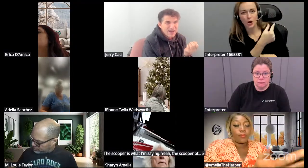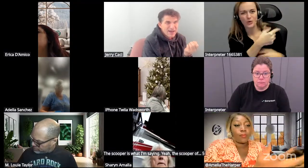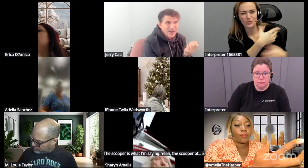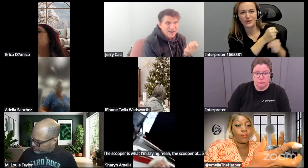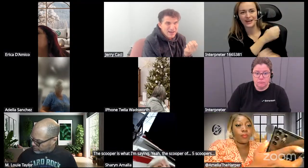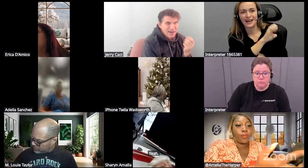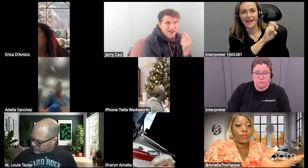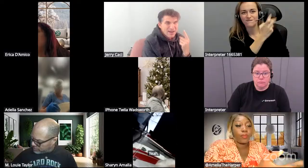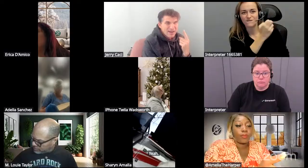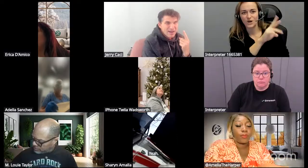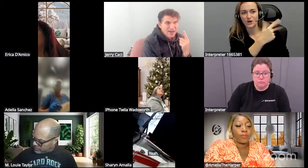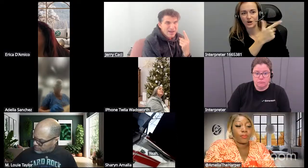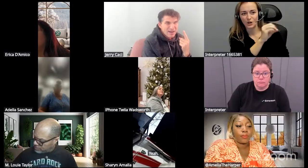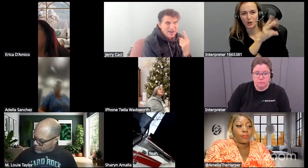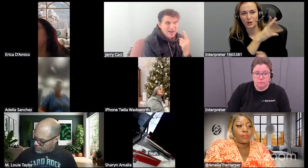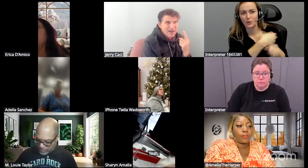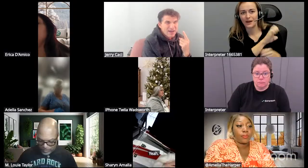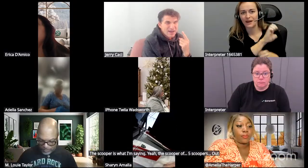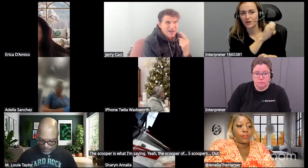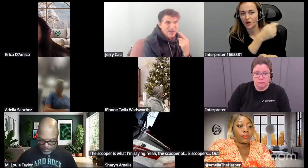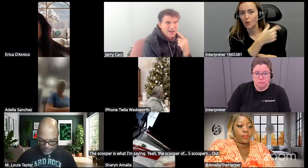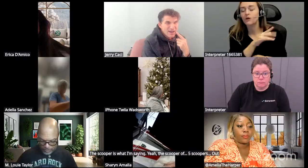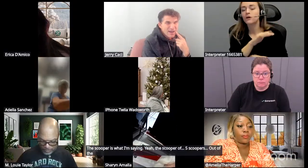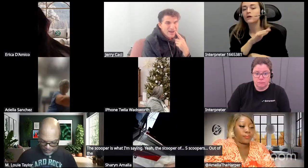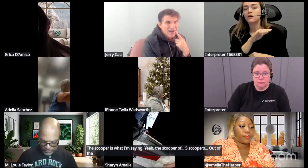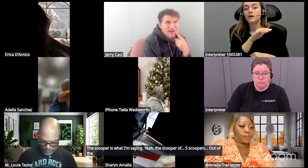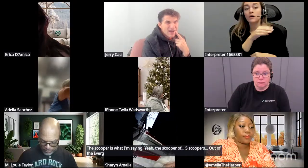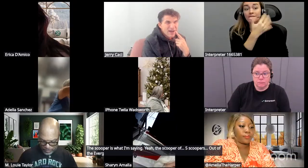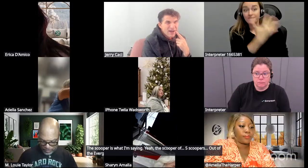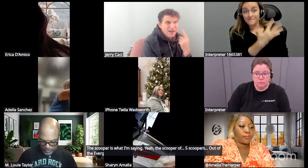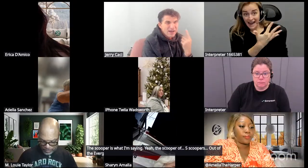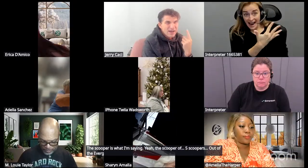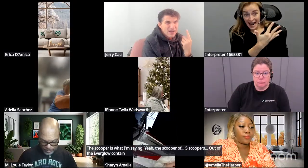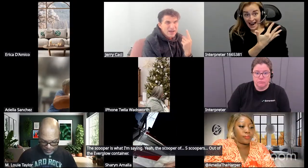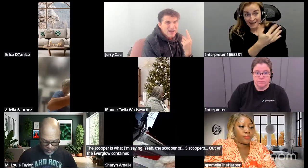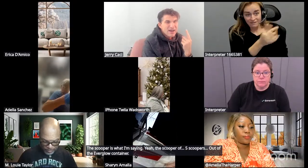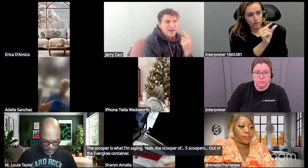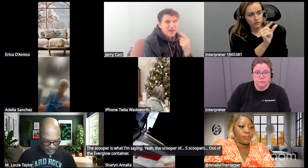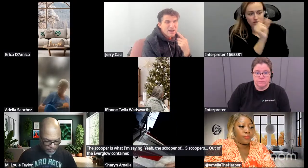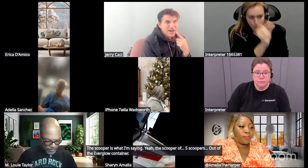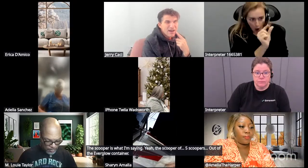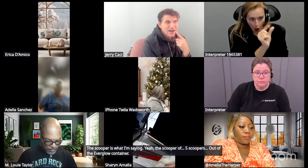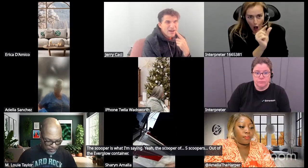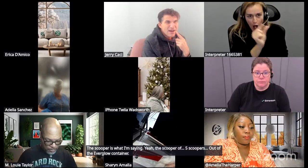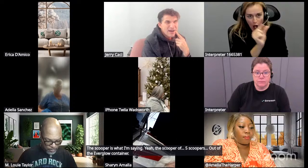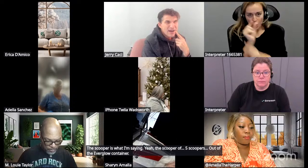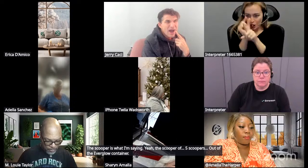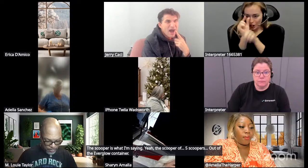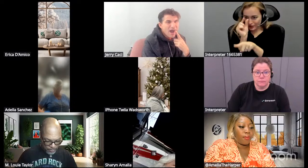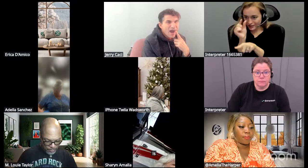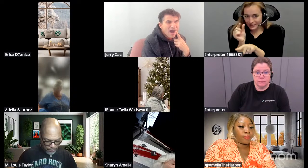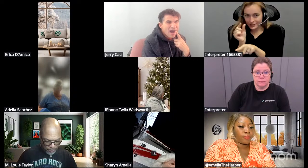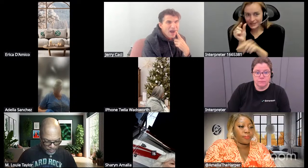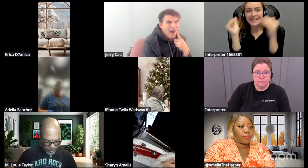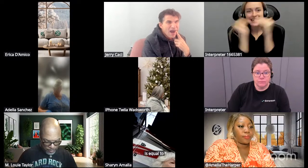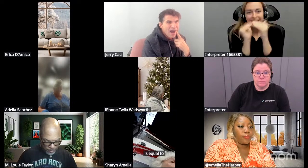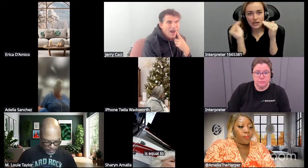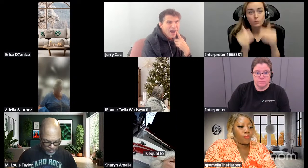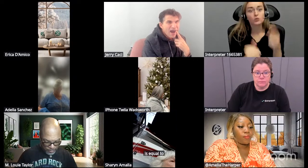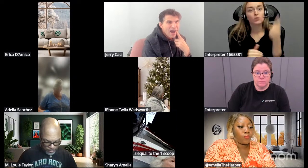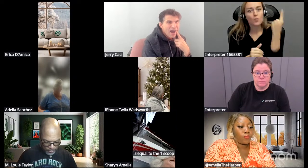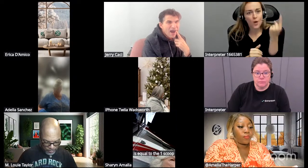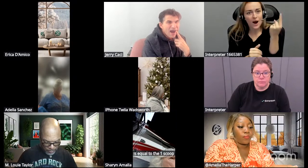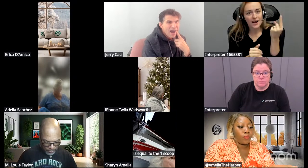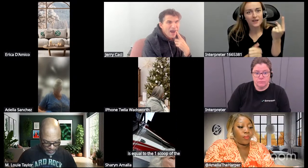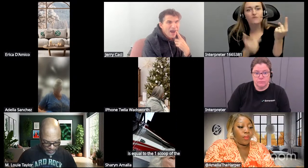5 scoopers out of the Everglow container is equal to the 1 scoop of the